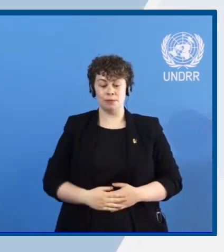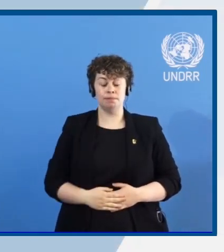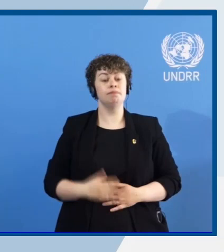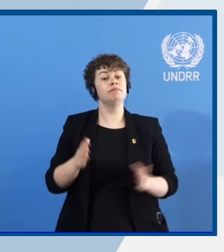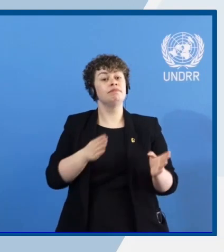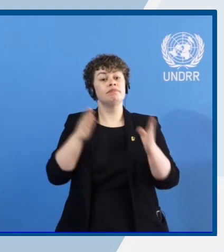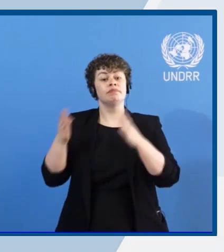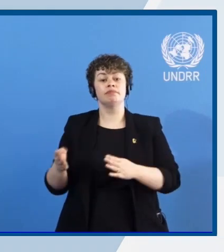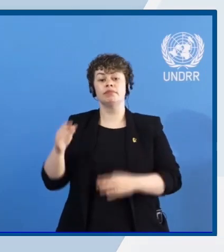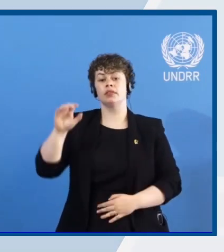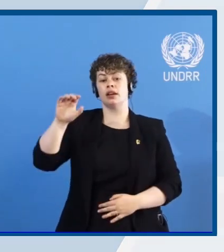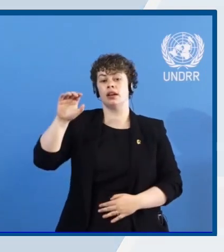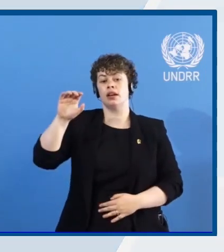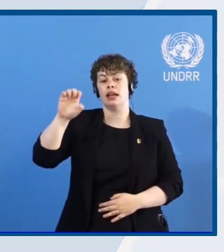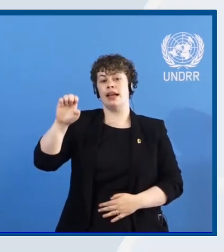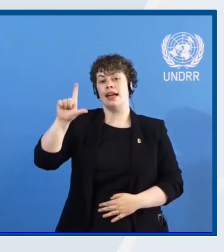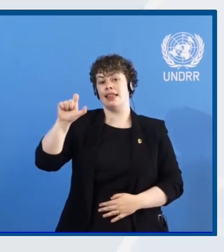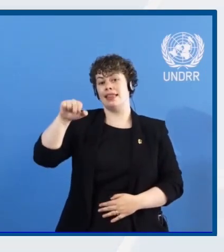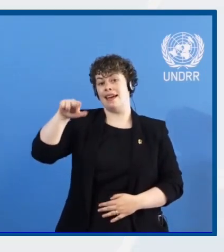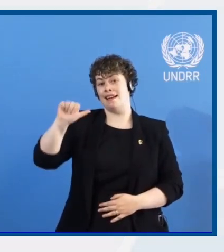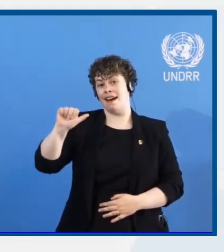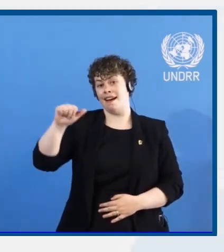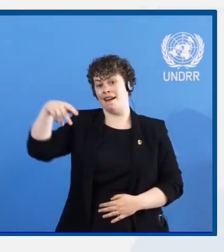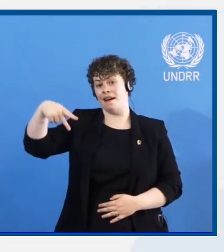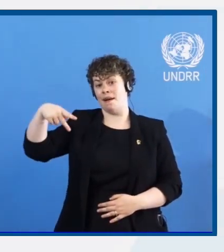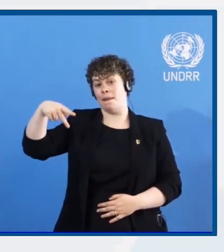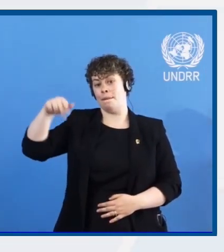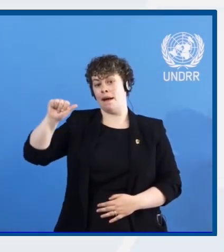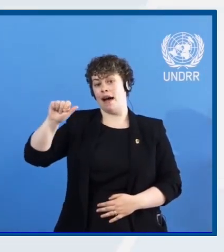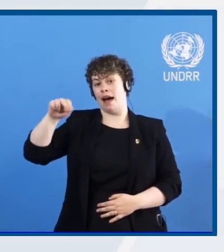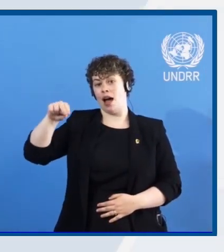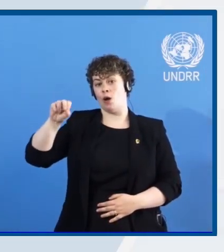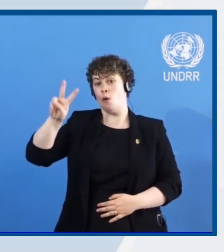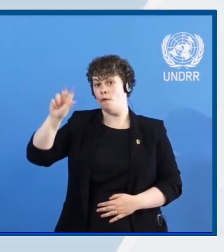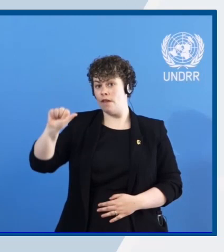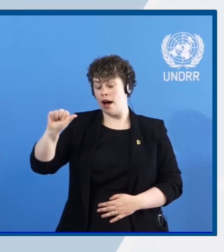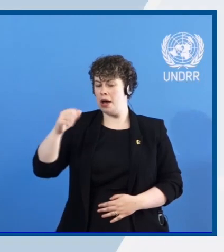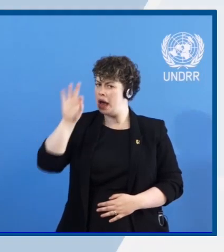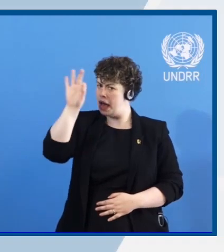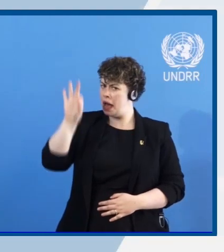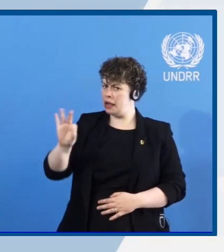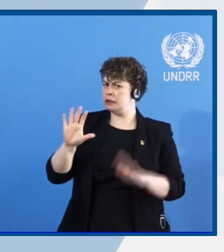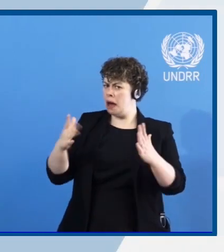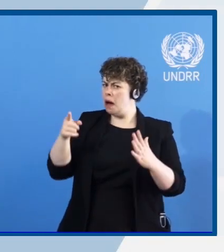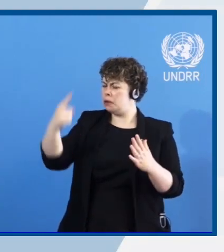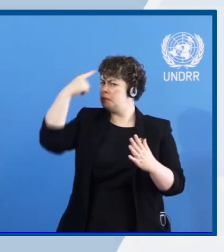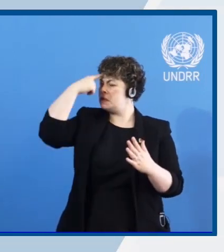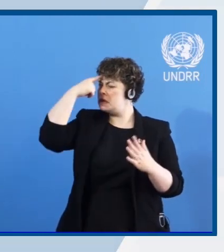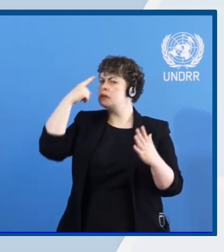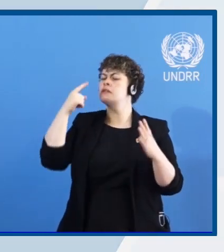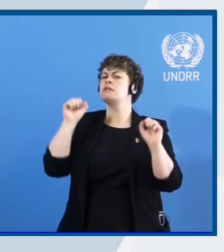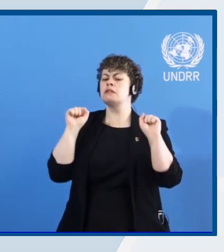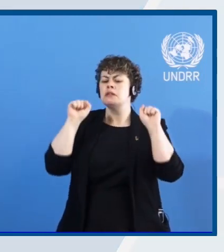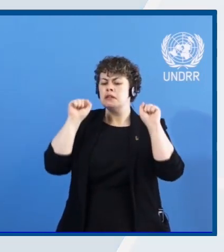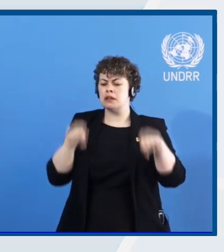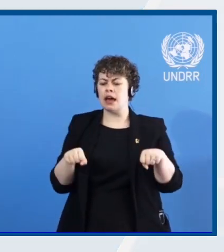think different stakeholders can help catalyze action to better align public and private investment strategies,